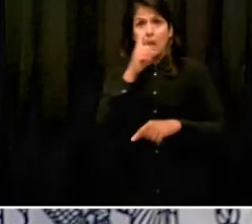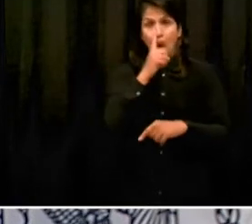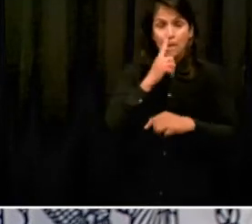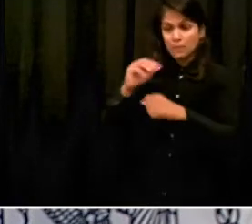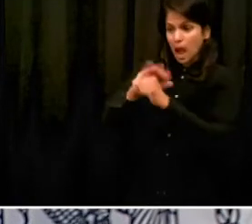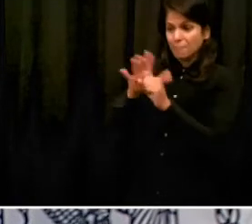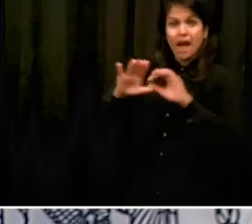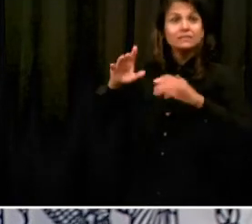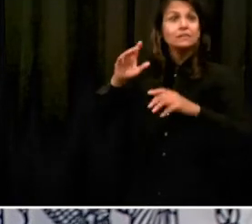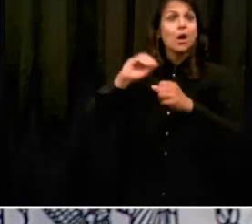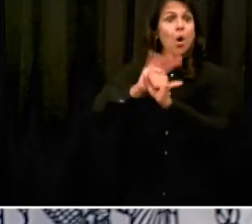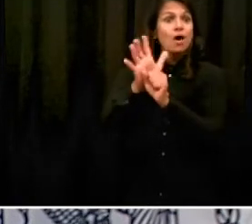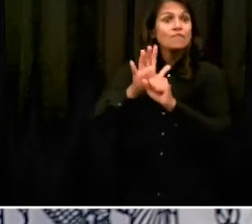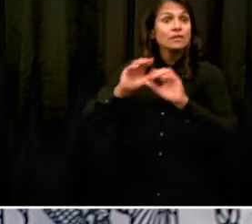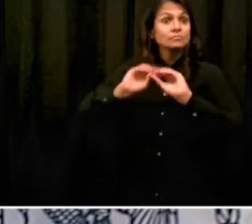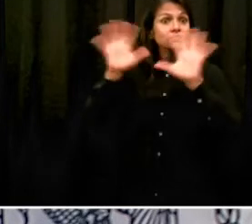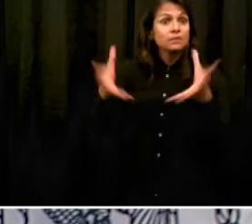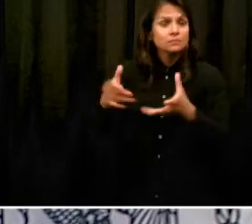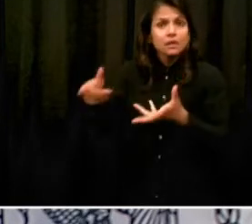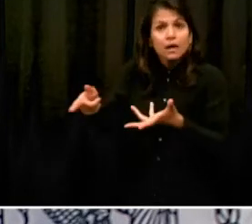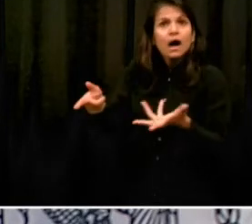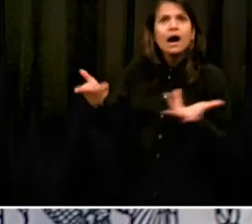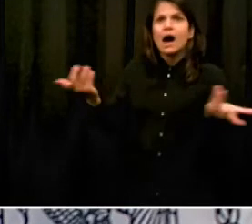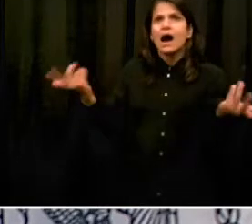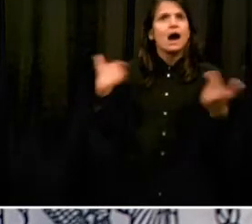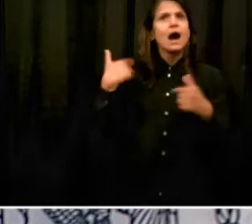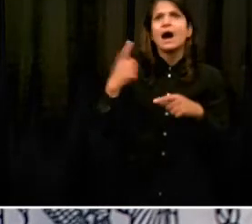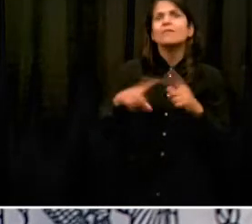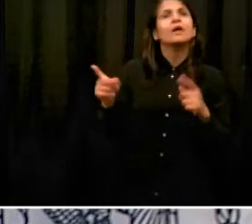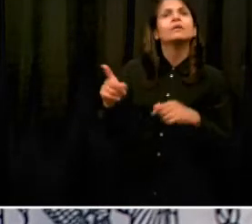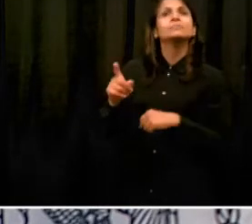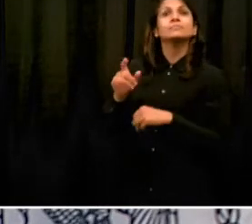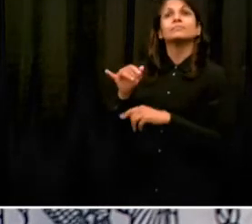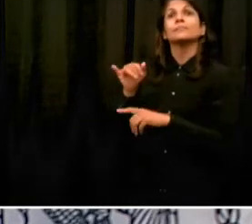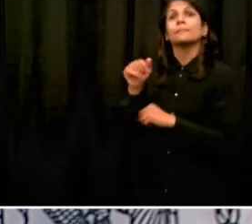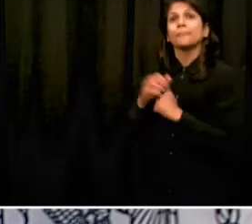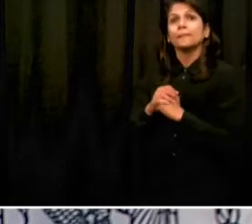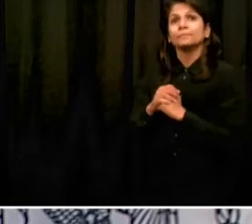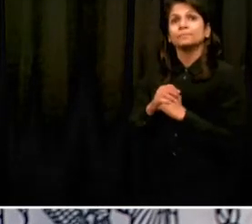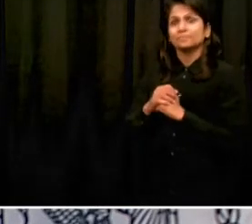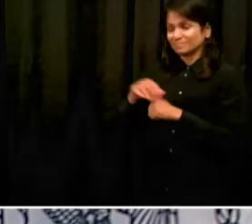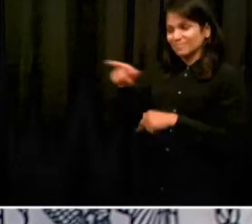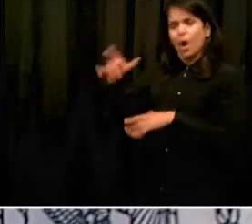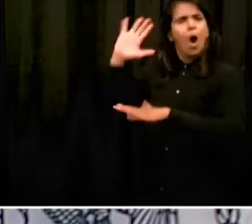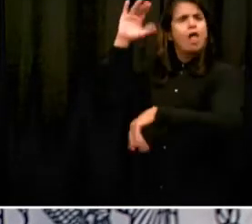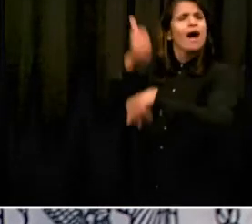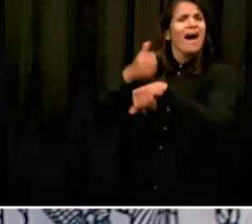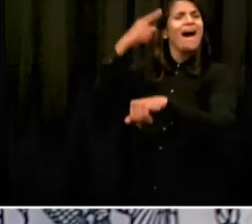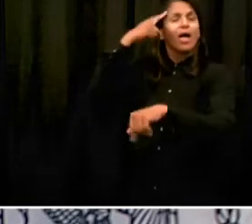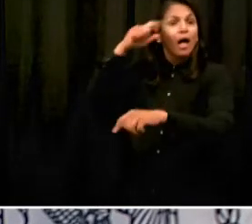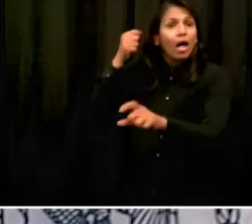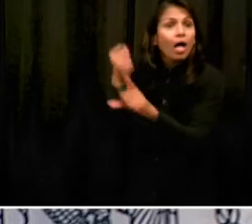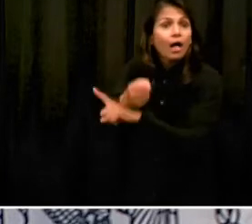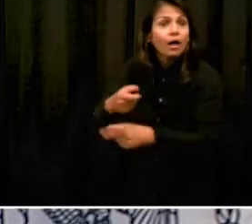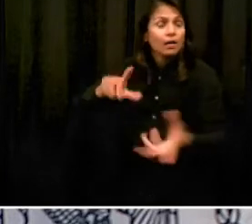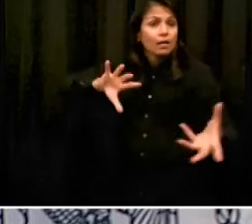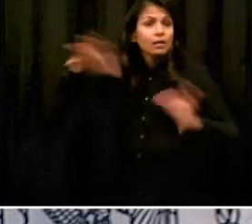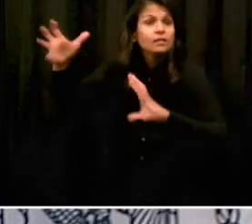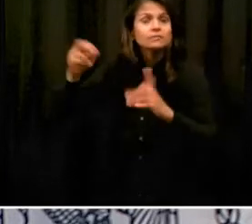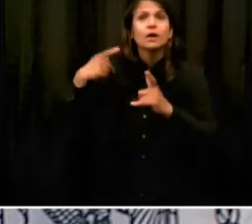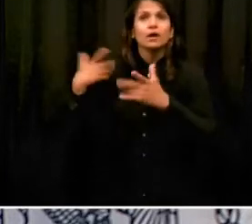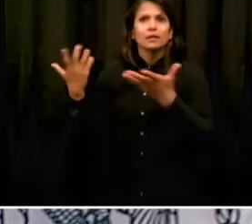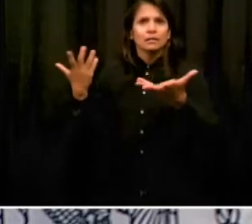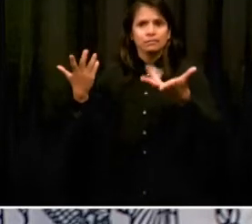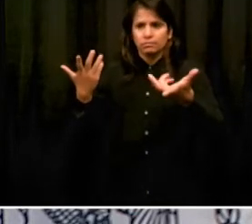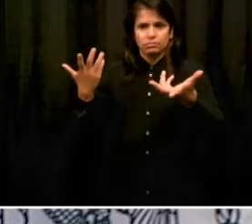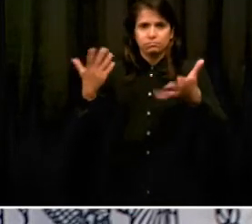yank the football out, using the Lucy and Charlie Brown analogy here, and suddenly tell people you've only got 30